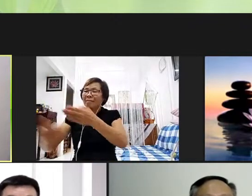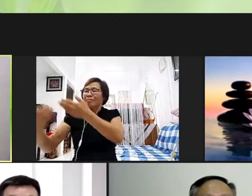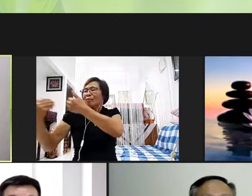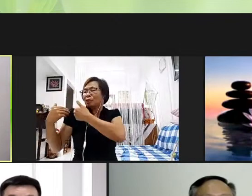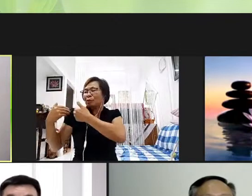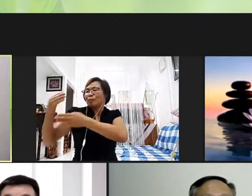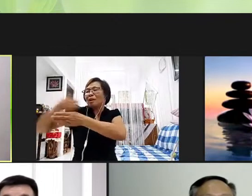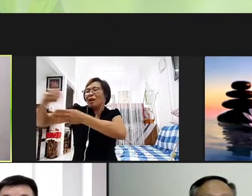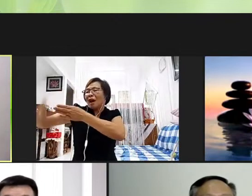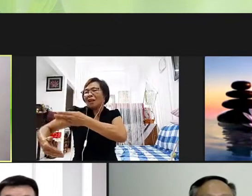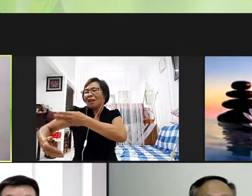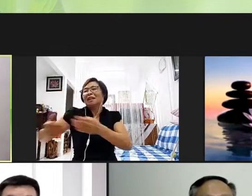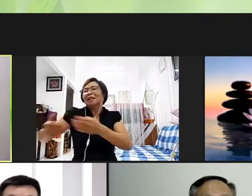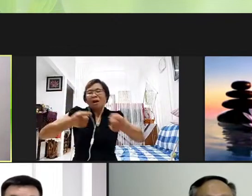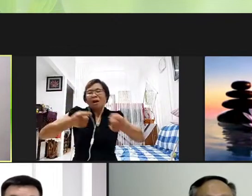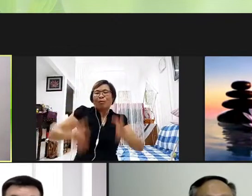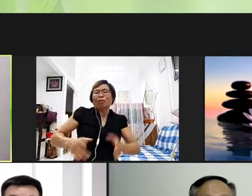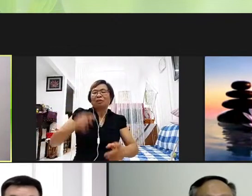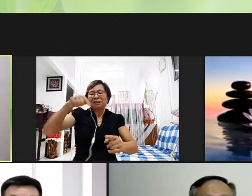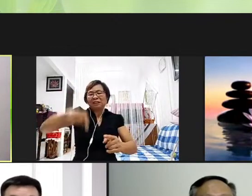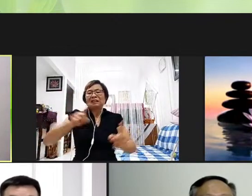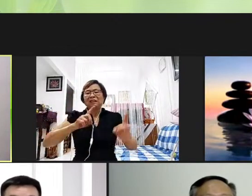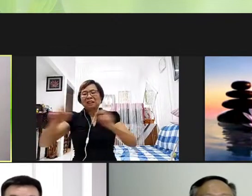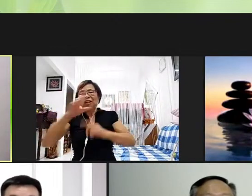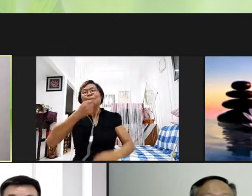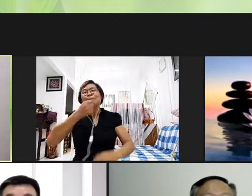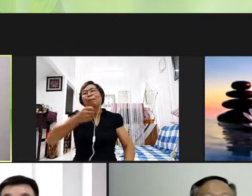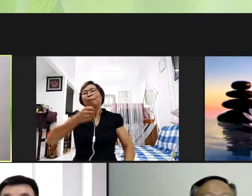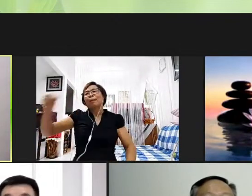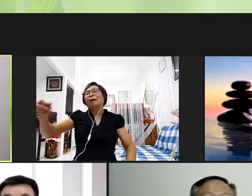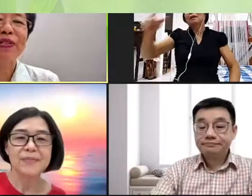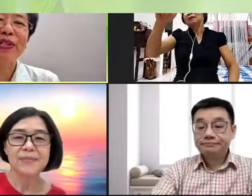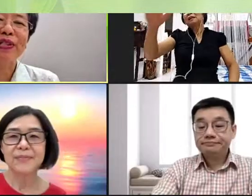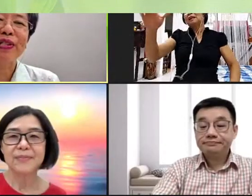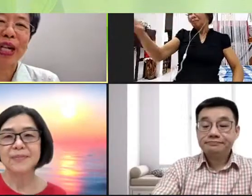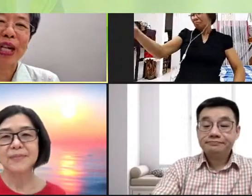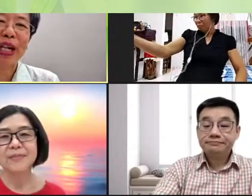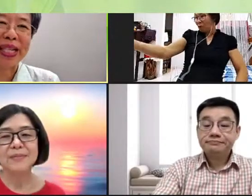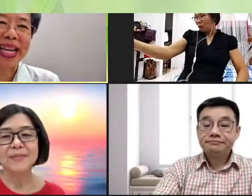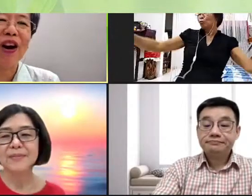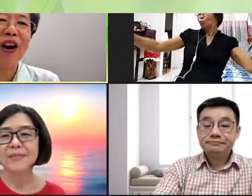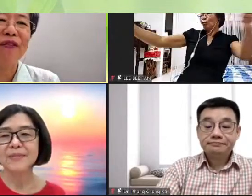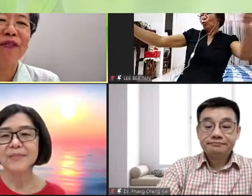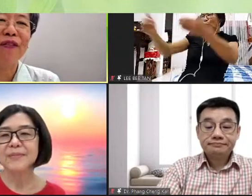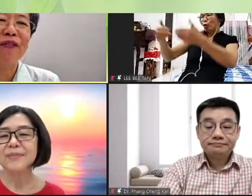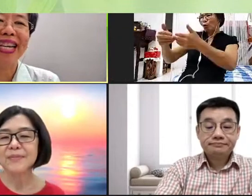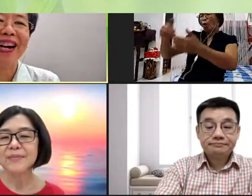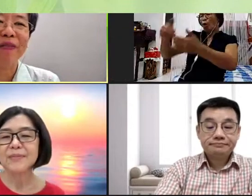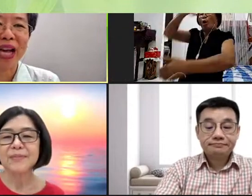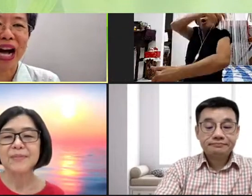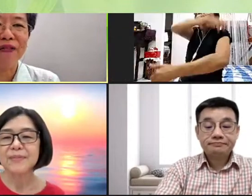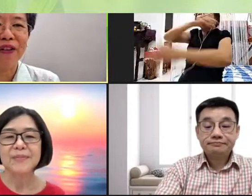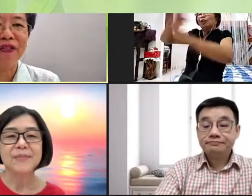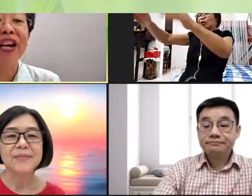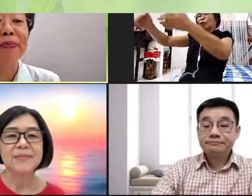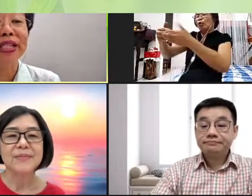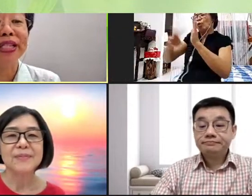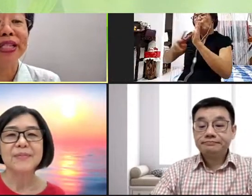the moderator of this dialogue. And I'll pass back to Didi Ling Huat to do the closing officially on behalf